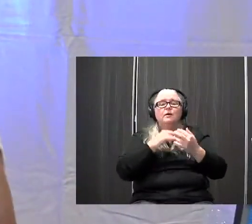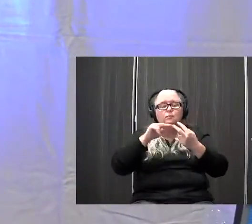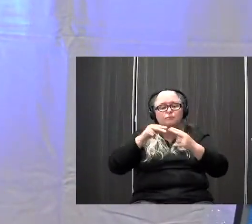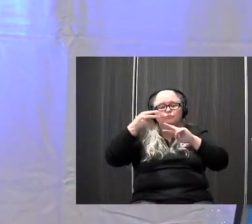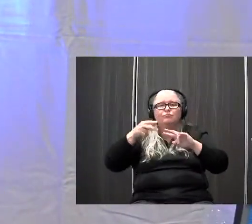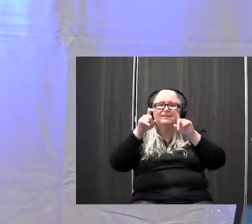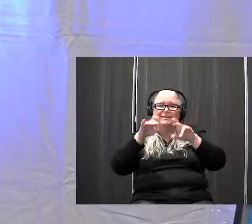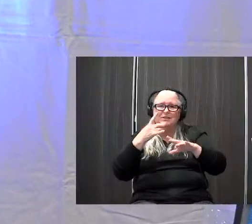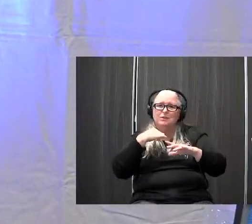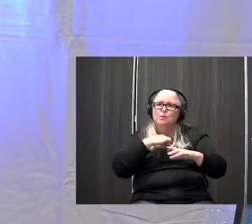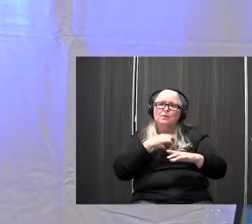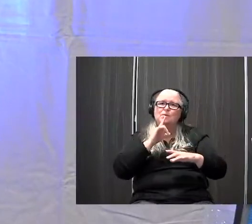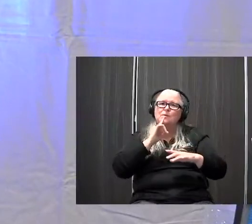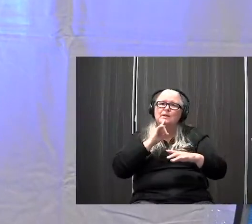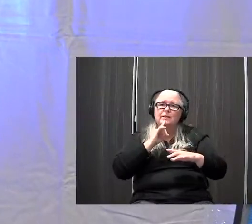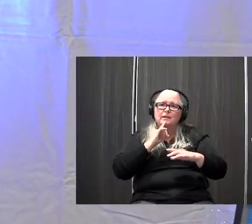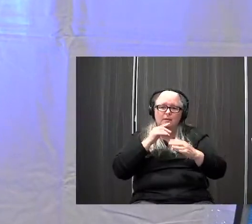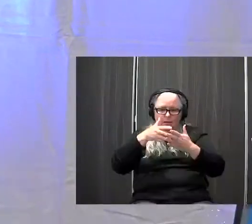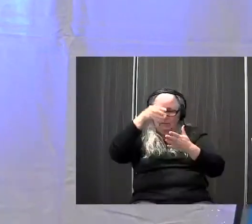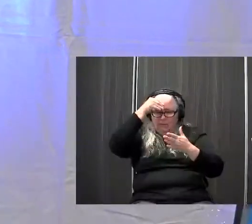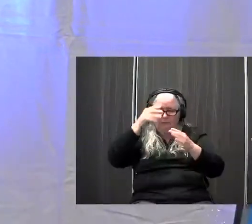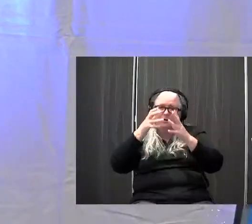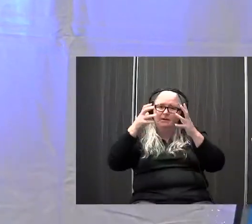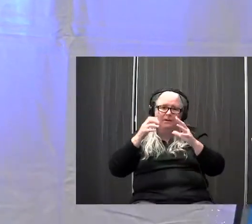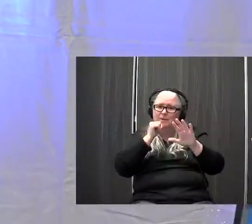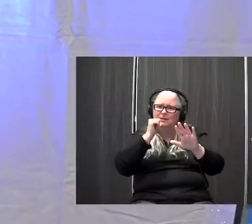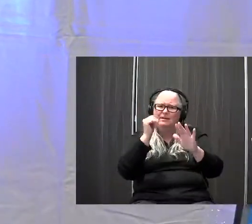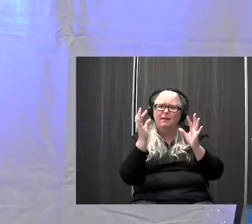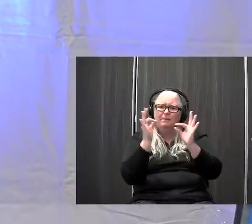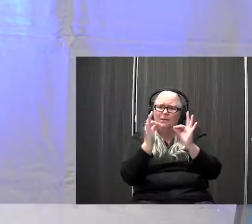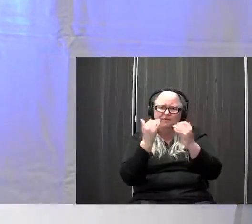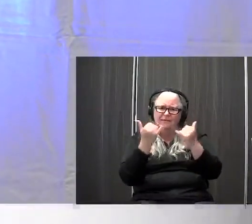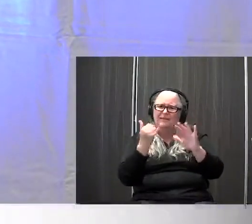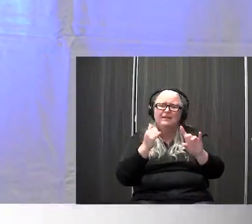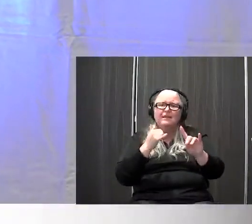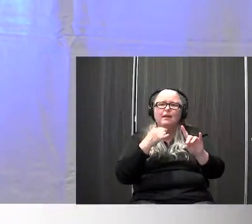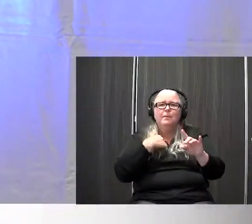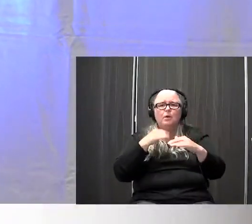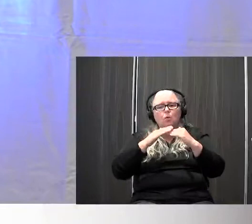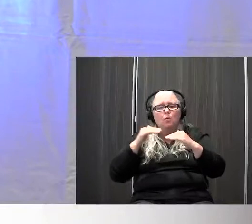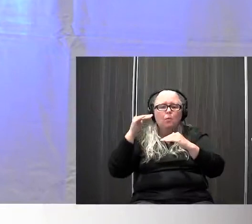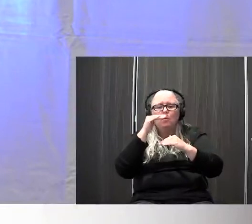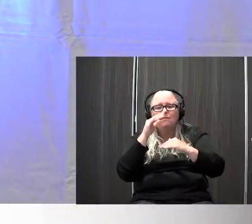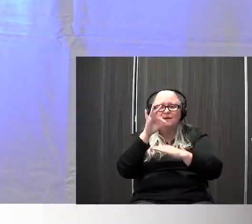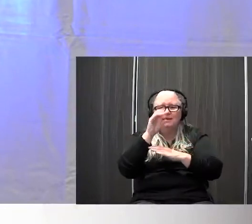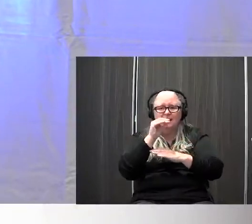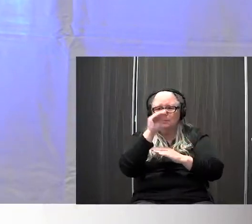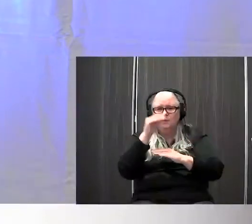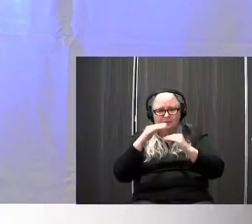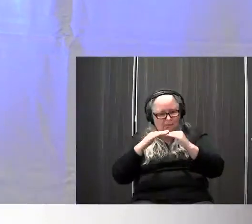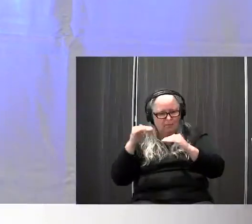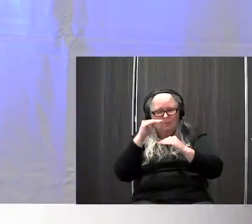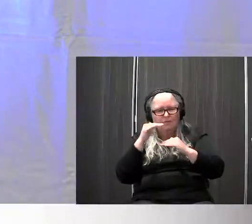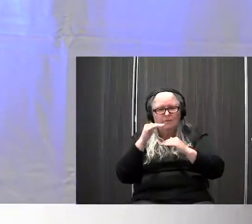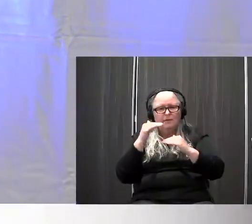testing, we've come a long way, but we're still not perfect. So actually over 90% of kiddos with charge syndrome can have